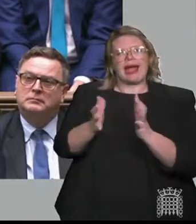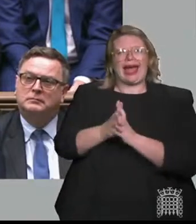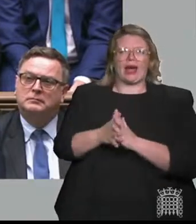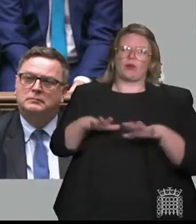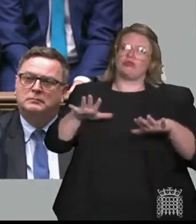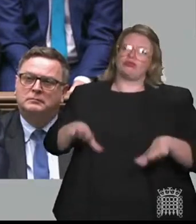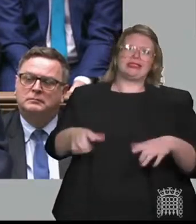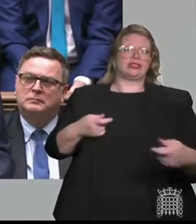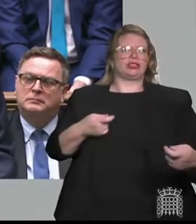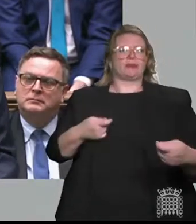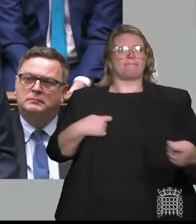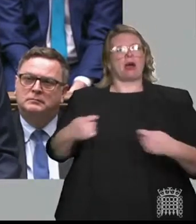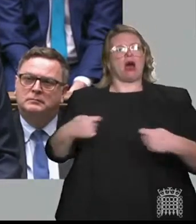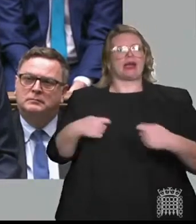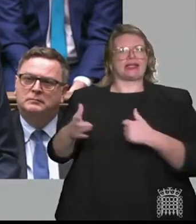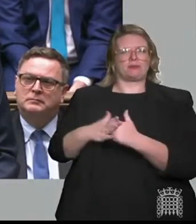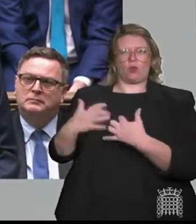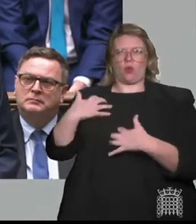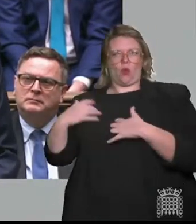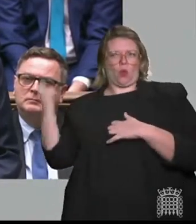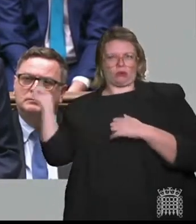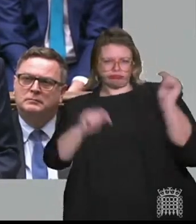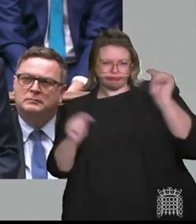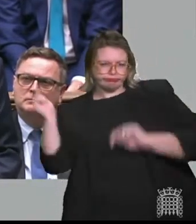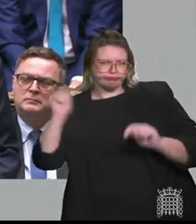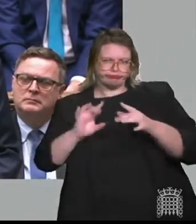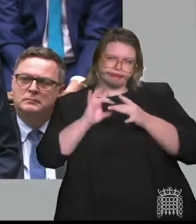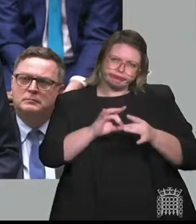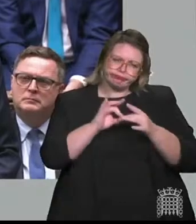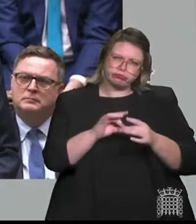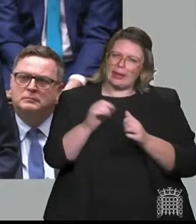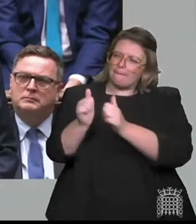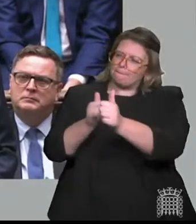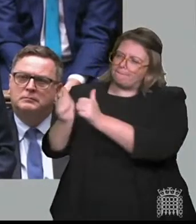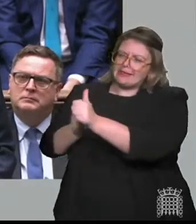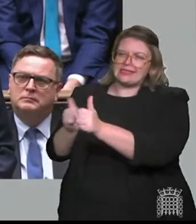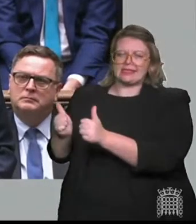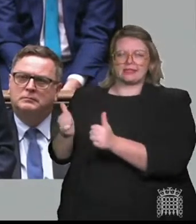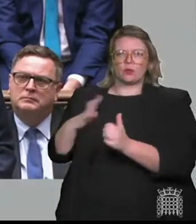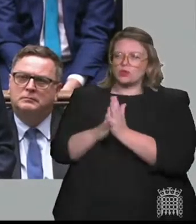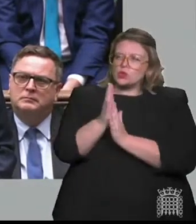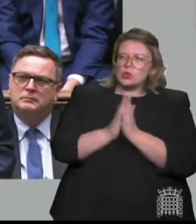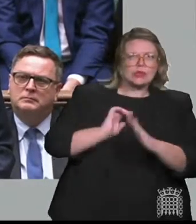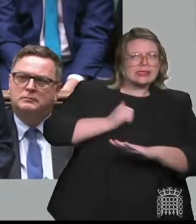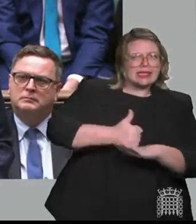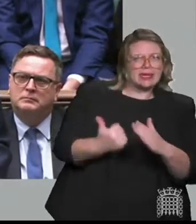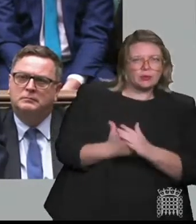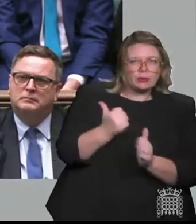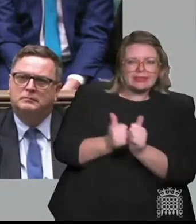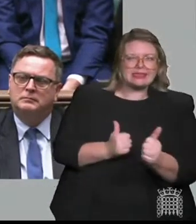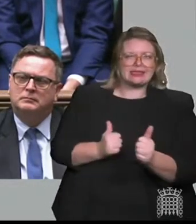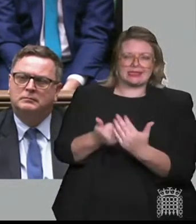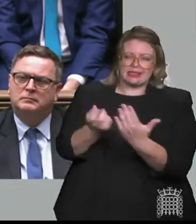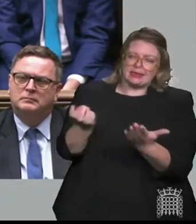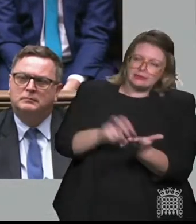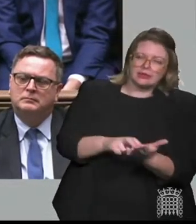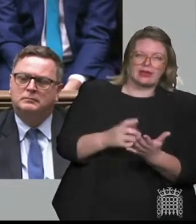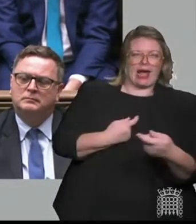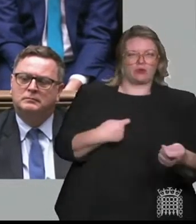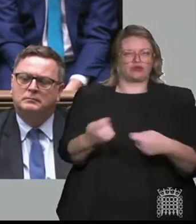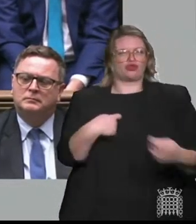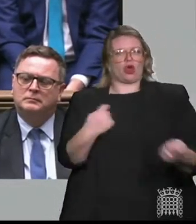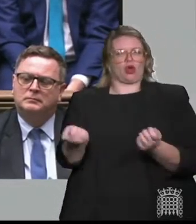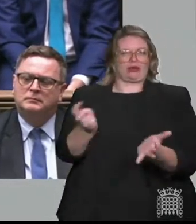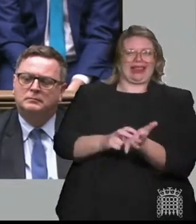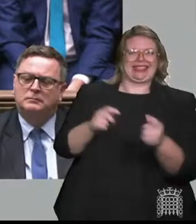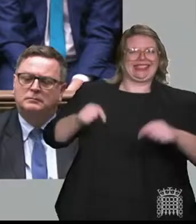markets and make sure the UK remains one of the most attractive places to start, grow and list a company. And as part